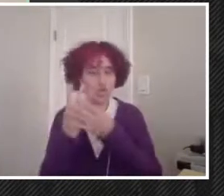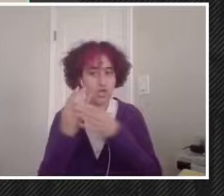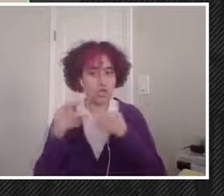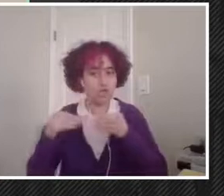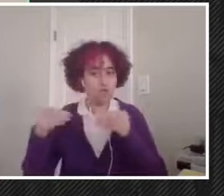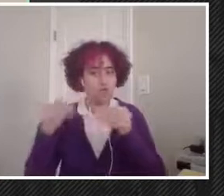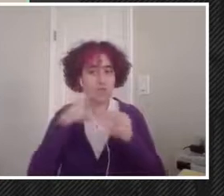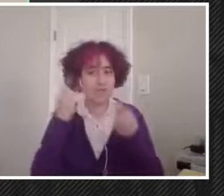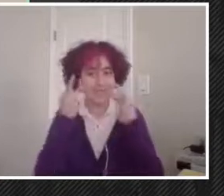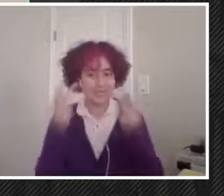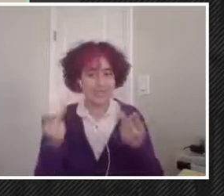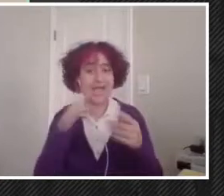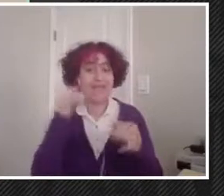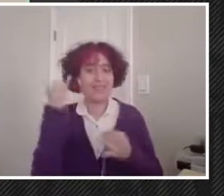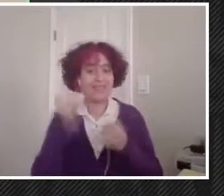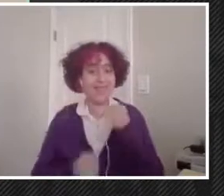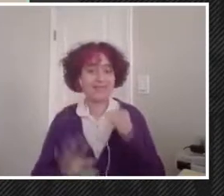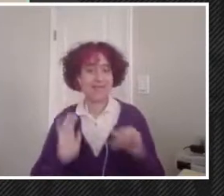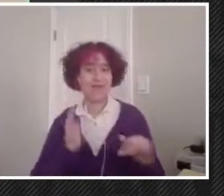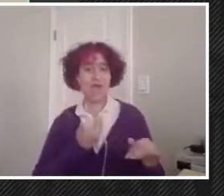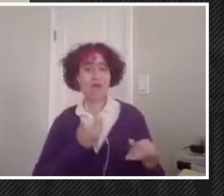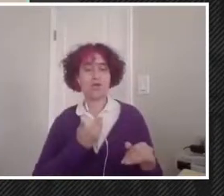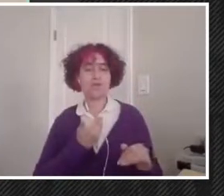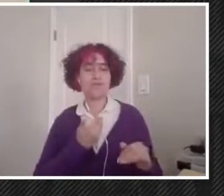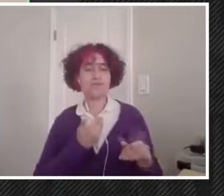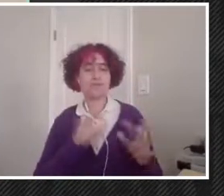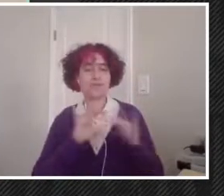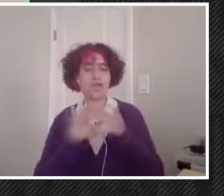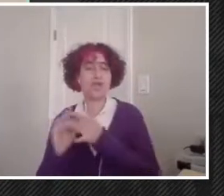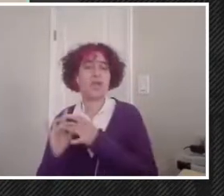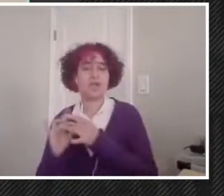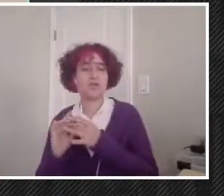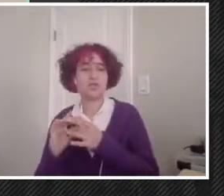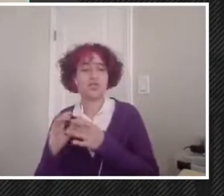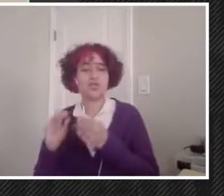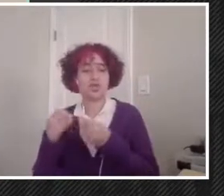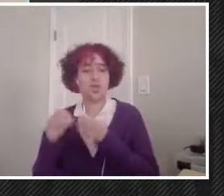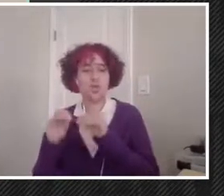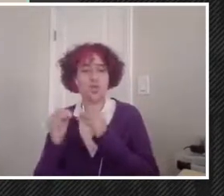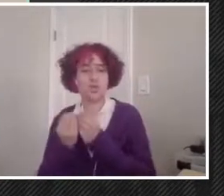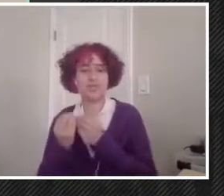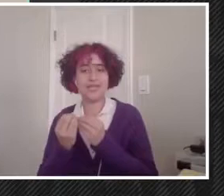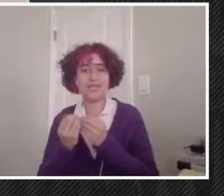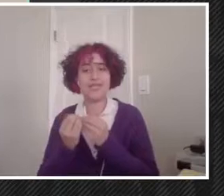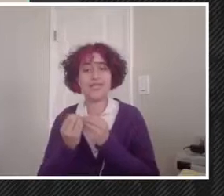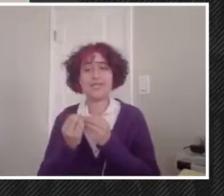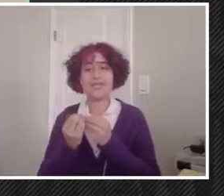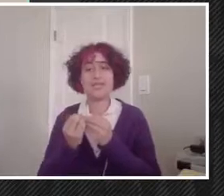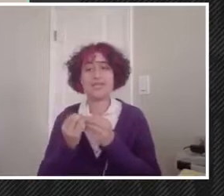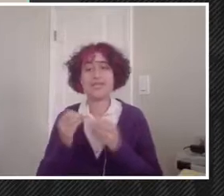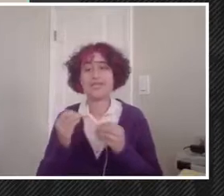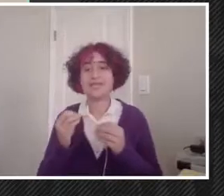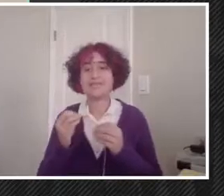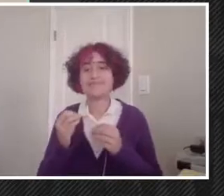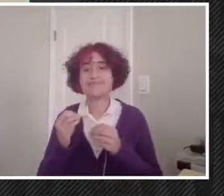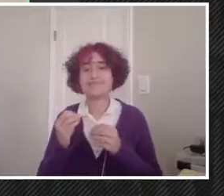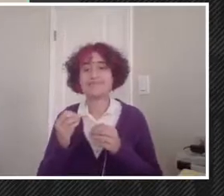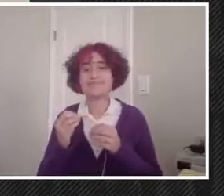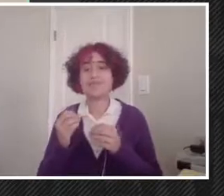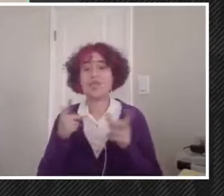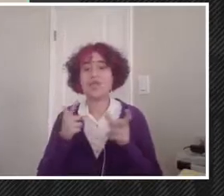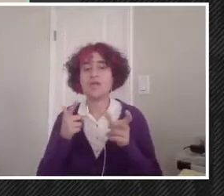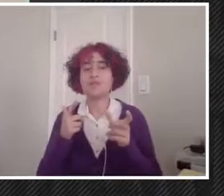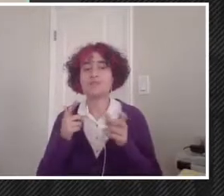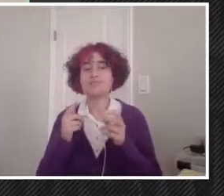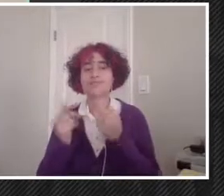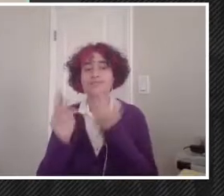affiliate, we talk about and we have a project around an interstate highway system. And you know, when we first talked about it, when I first brought it to the